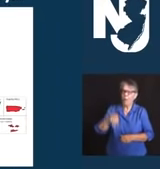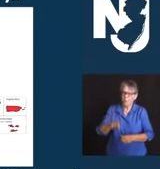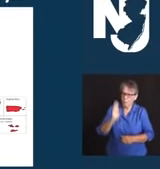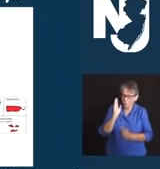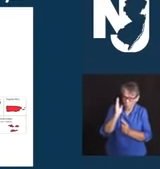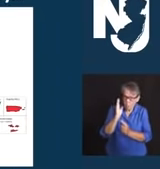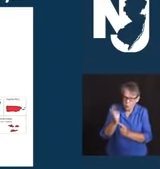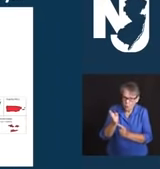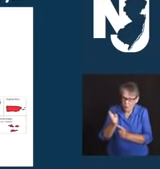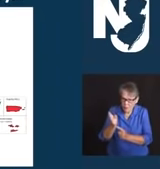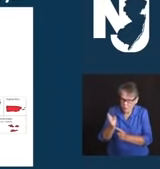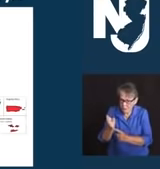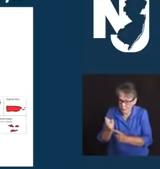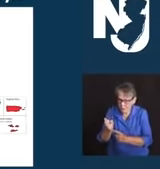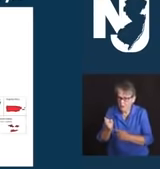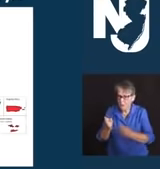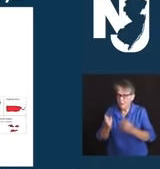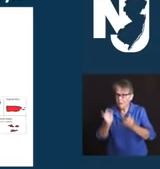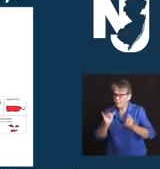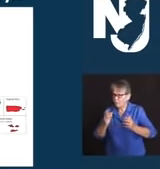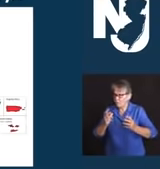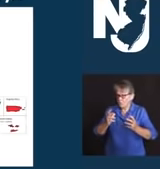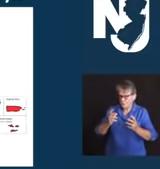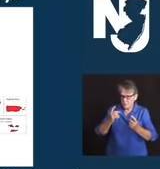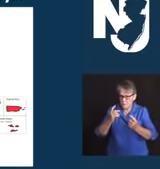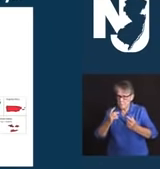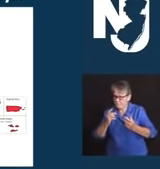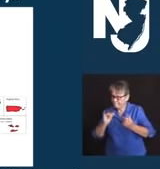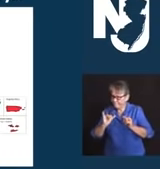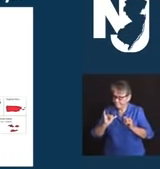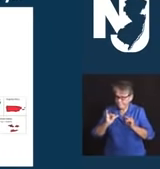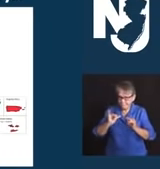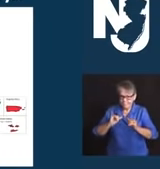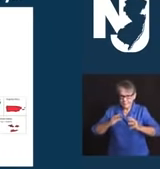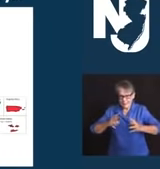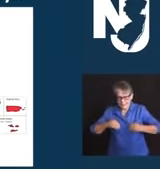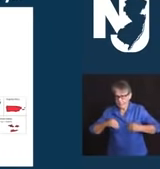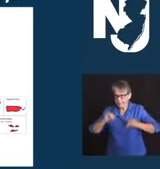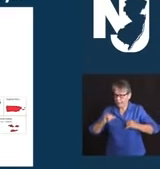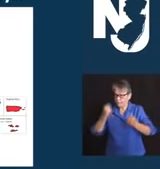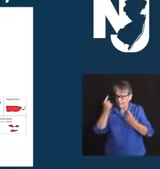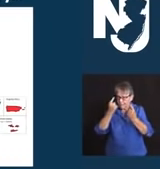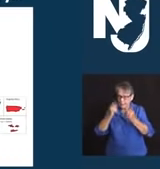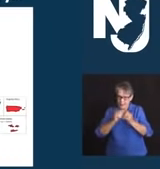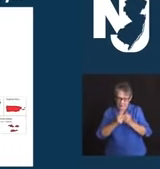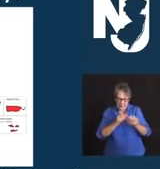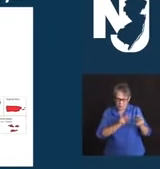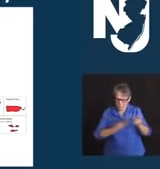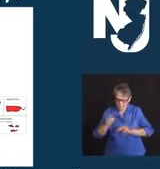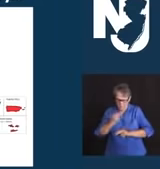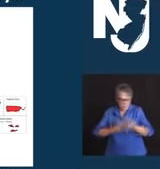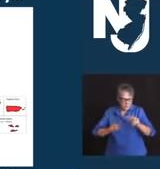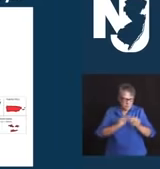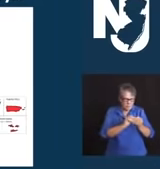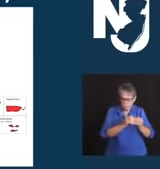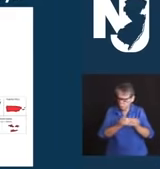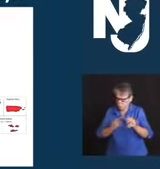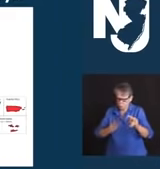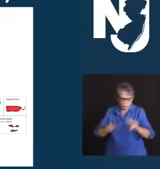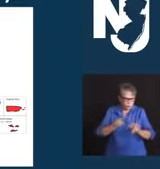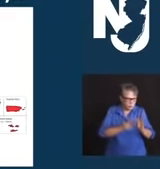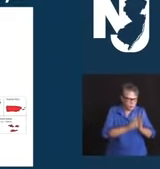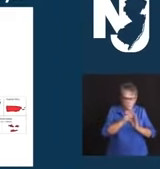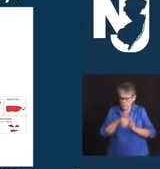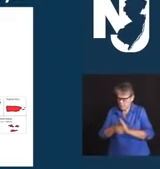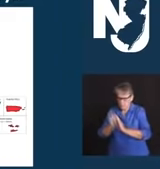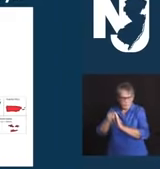to deal with that ebbing and flowing, and you all have been extraordinary in adhering to those policies. So we are best in the nation in so many respects, but we're